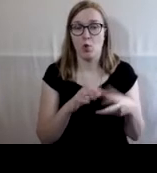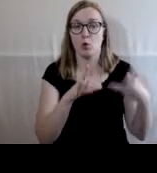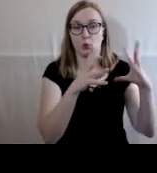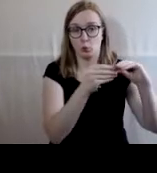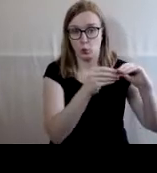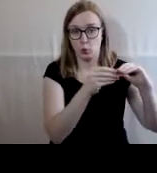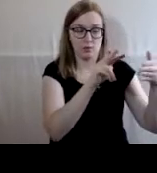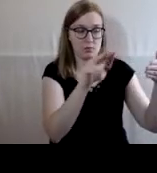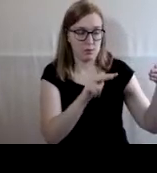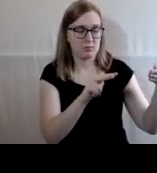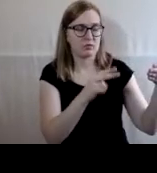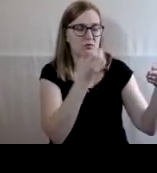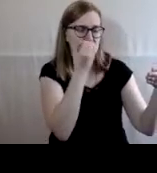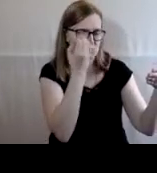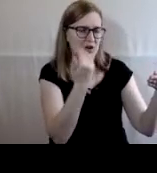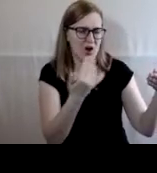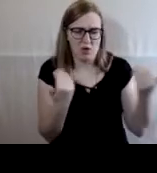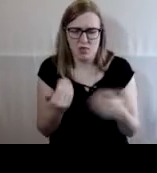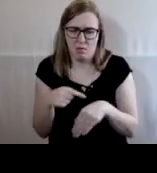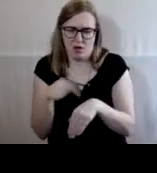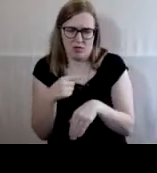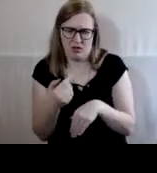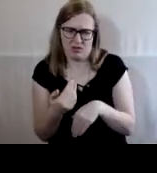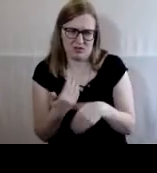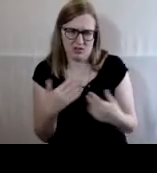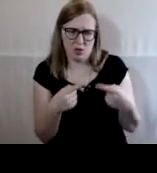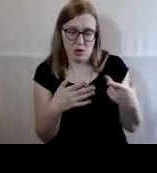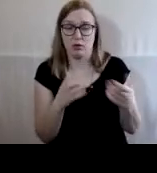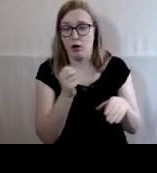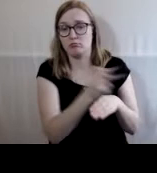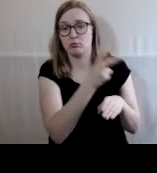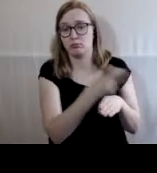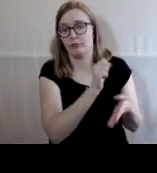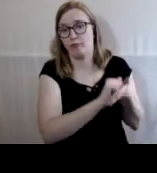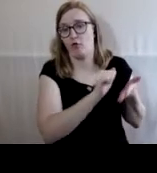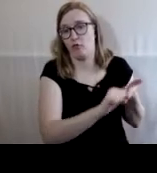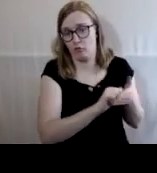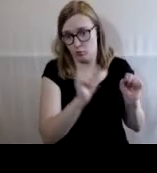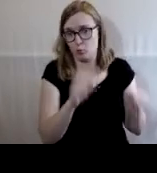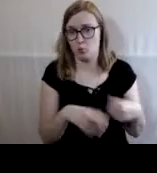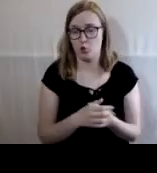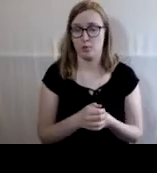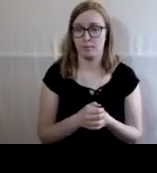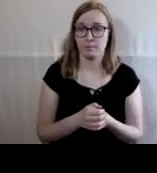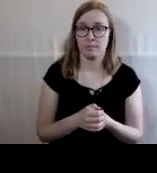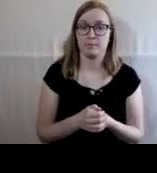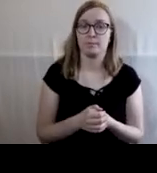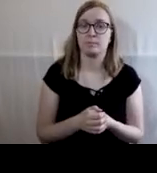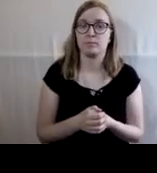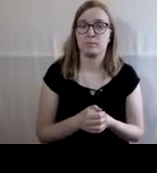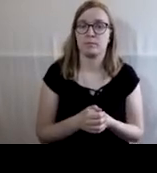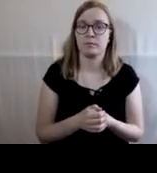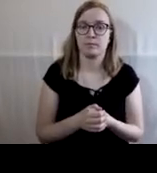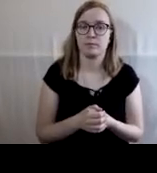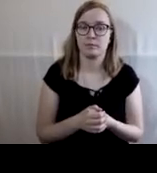longer relevant. There doesn't seem to be a purpose to continue to teach it. How does it contribute to